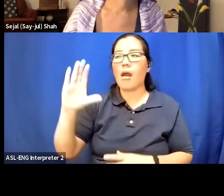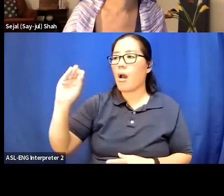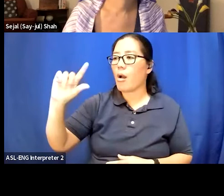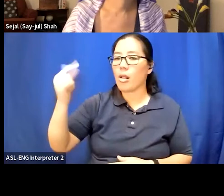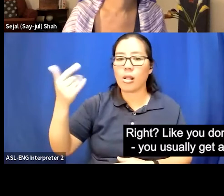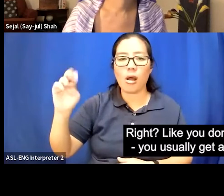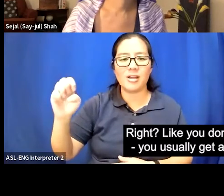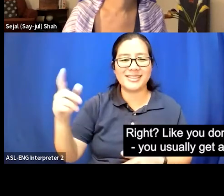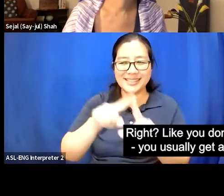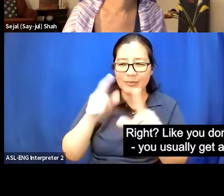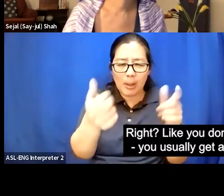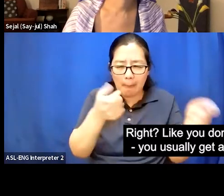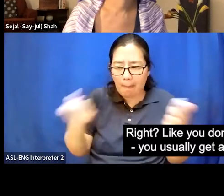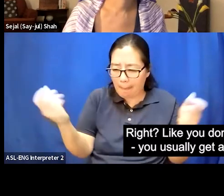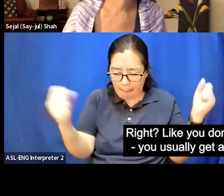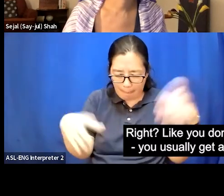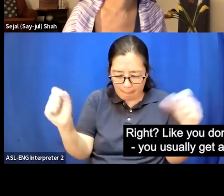pieces, right? Like,